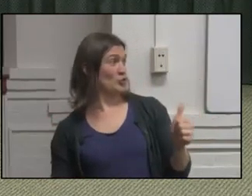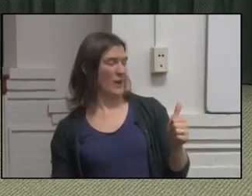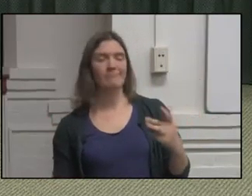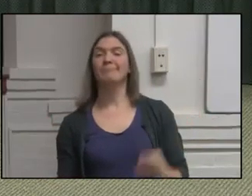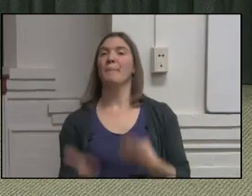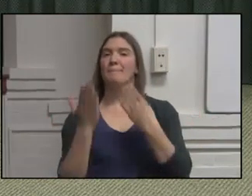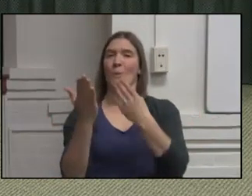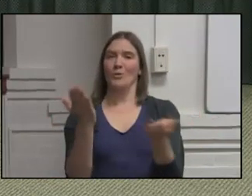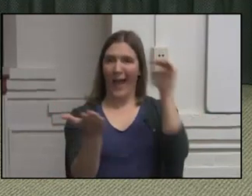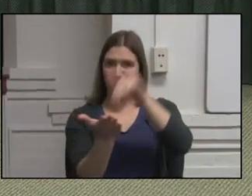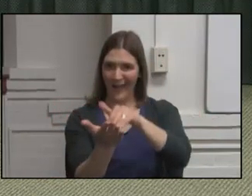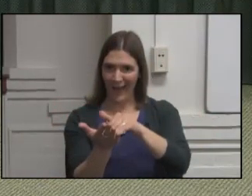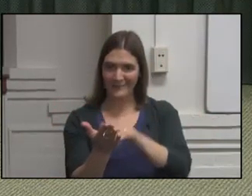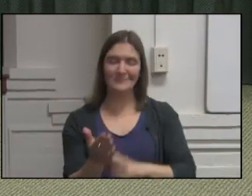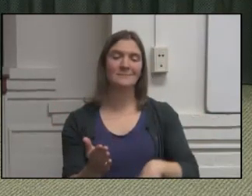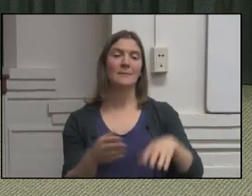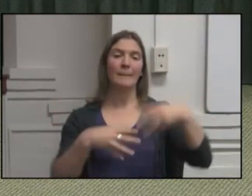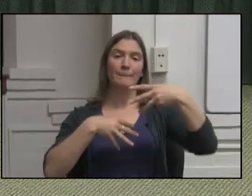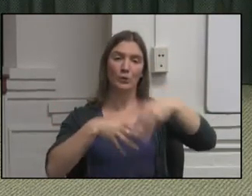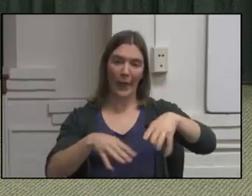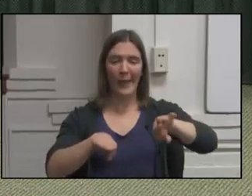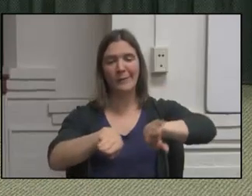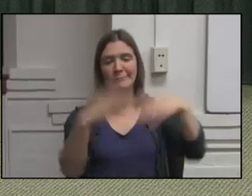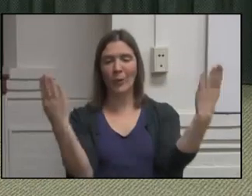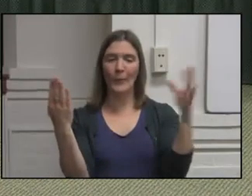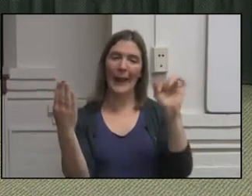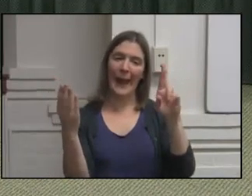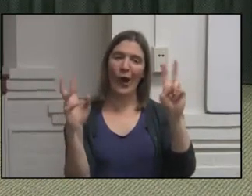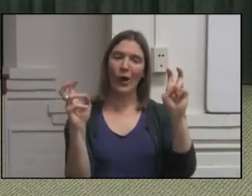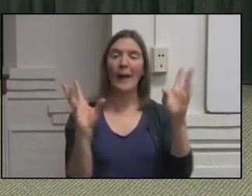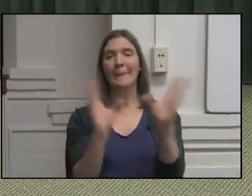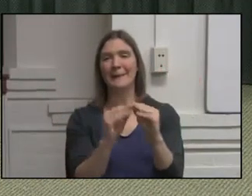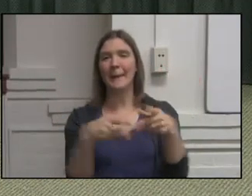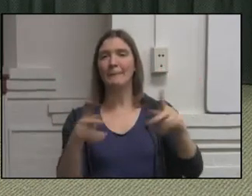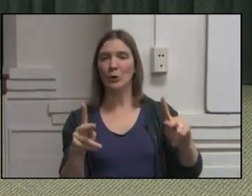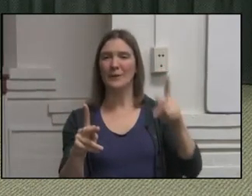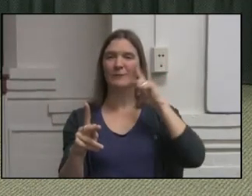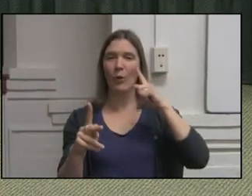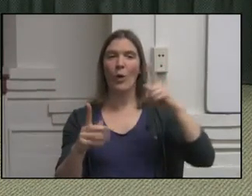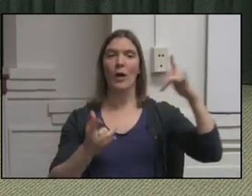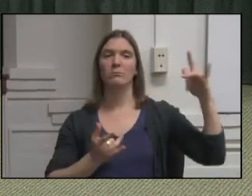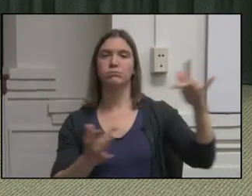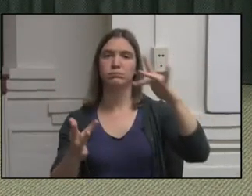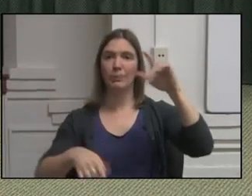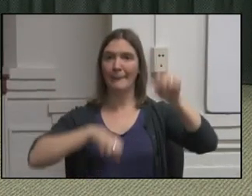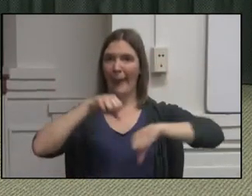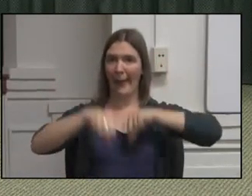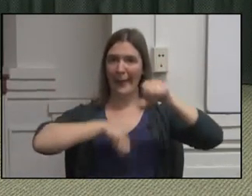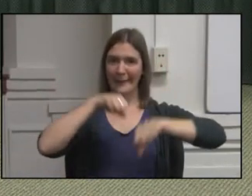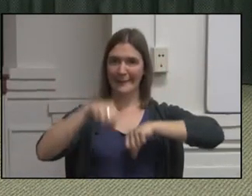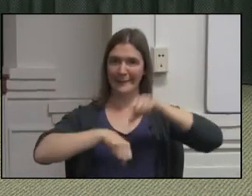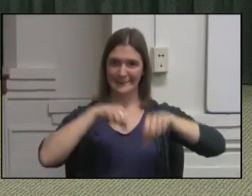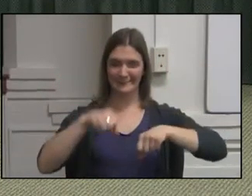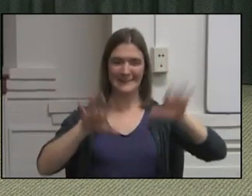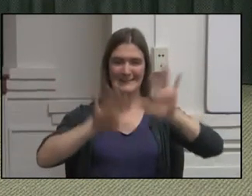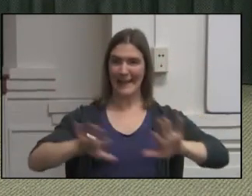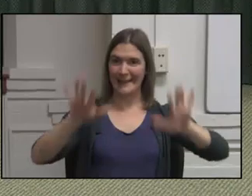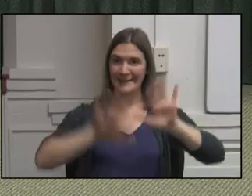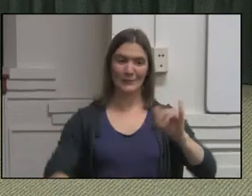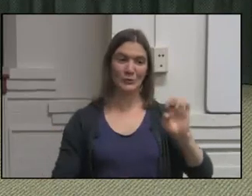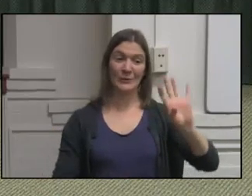has moved to approve a parade / open-air meeting permit for the Tour de Heifer bike ride event held